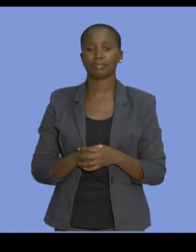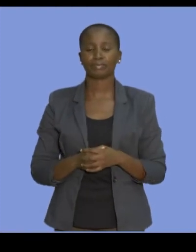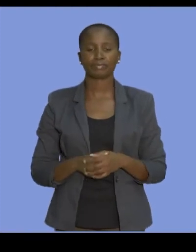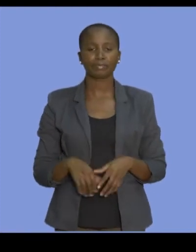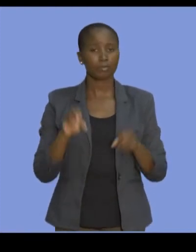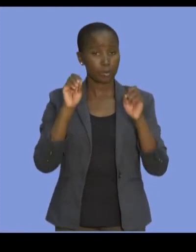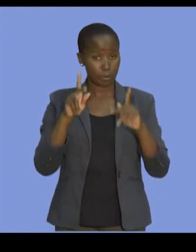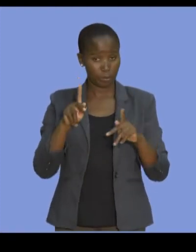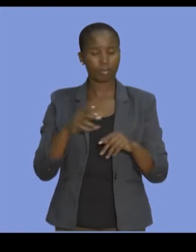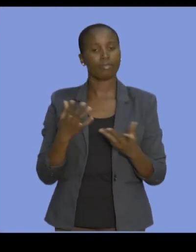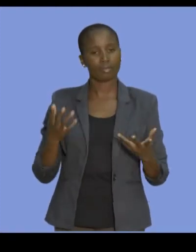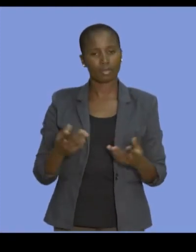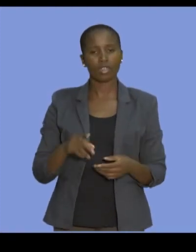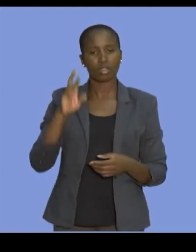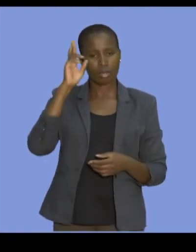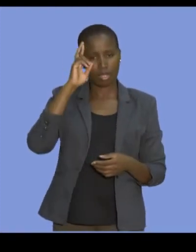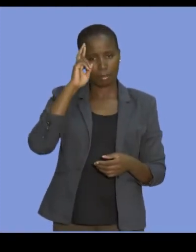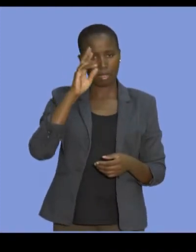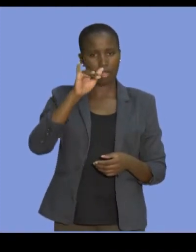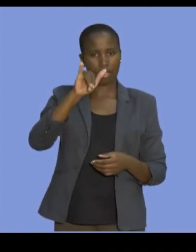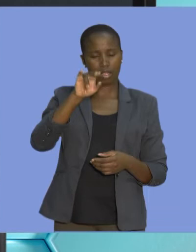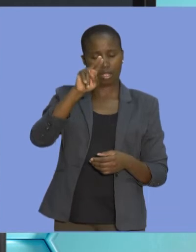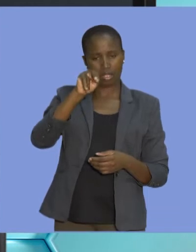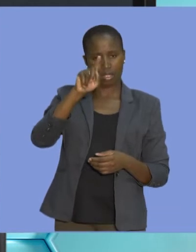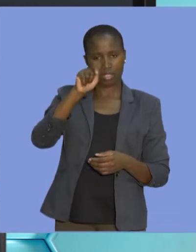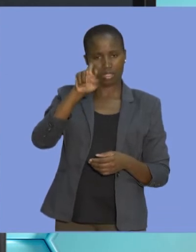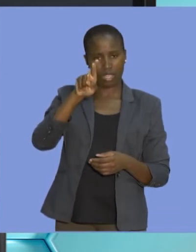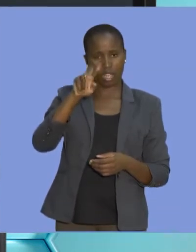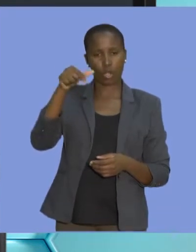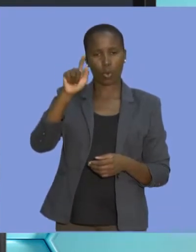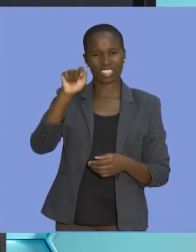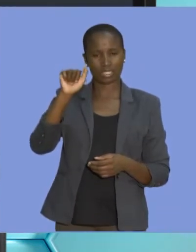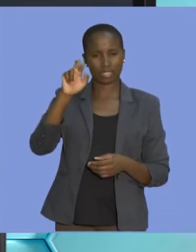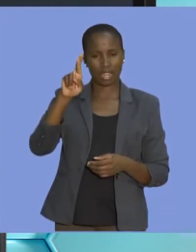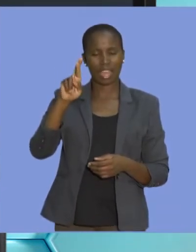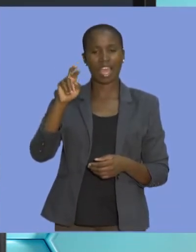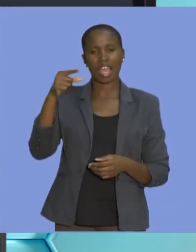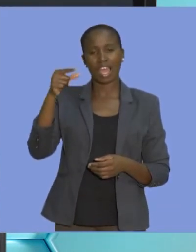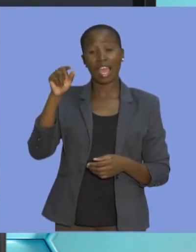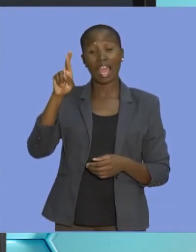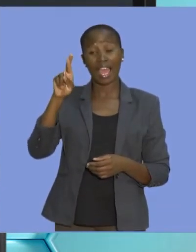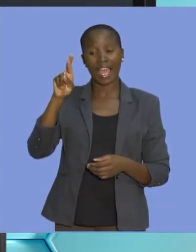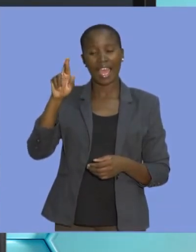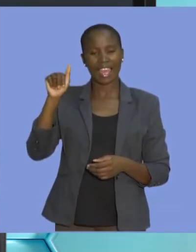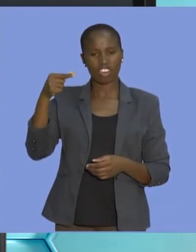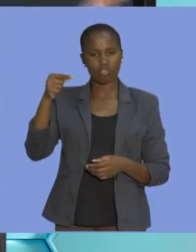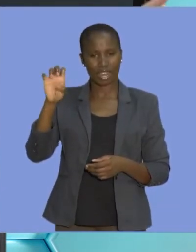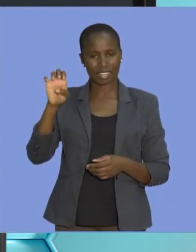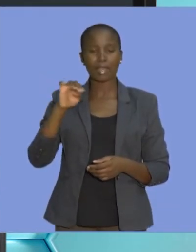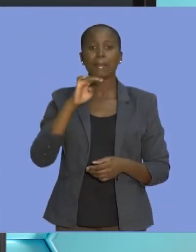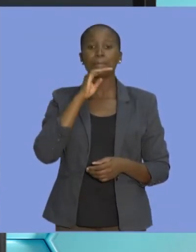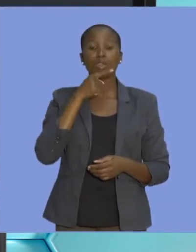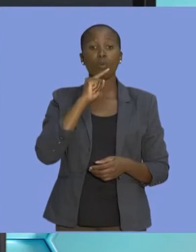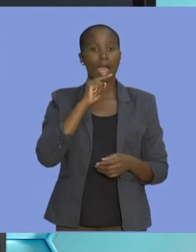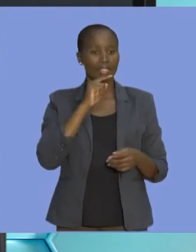And remember that the interquartile range is the upper quartile minus the